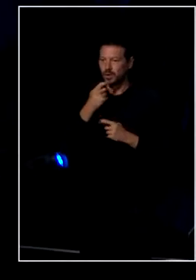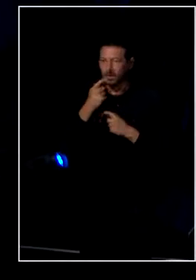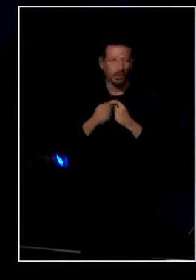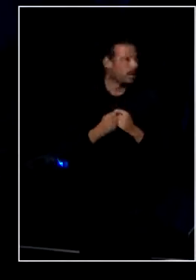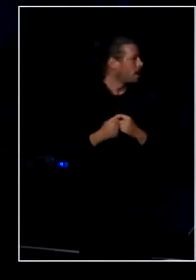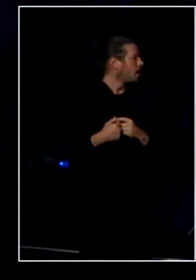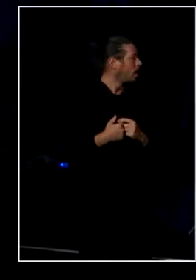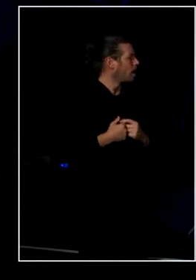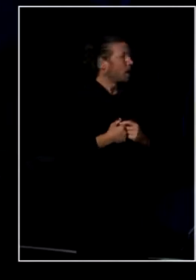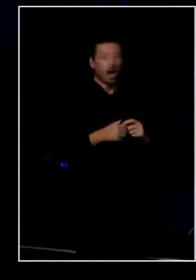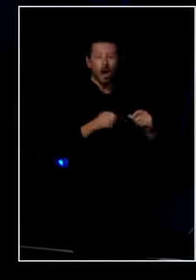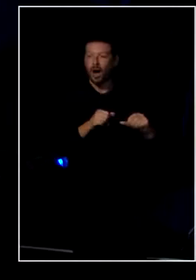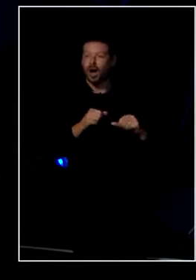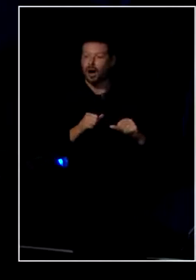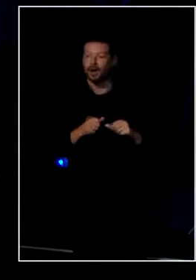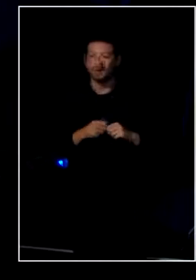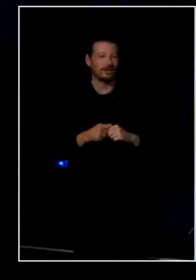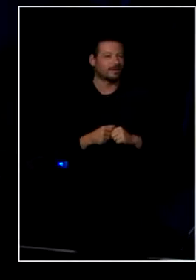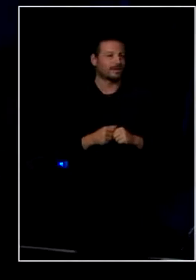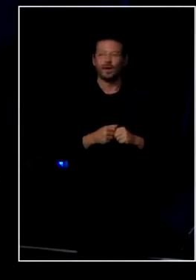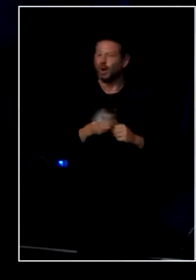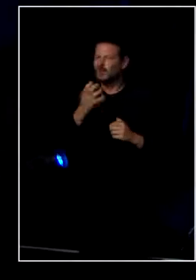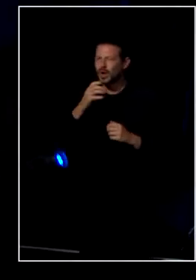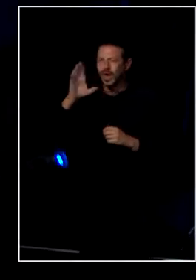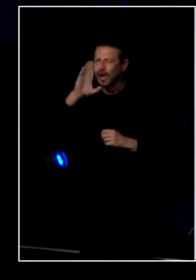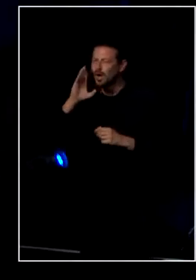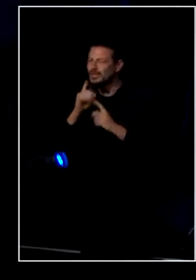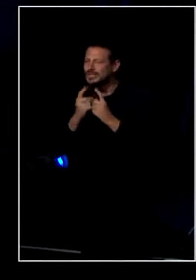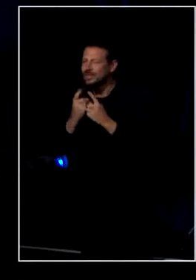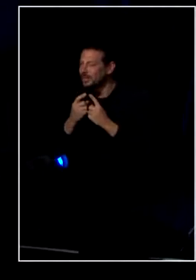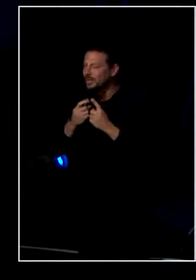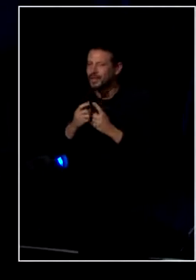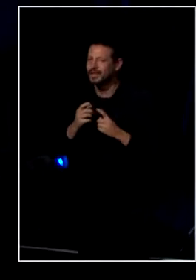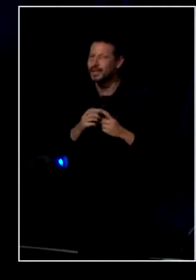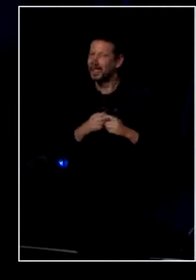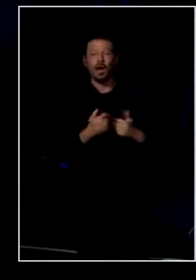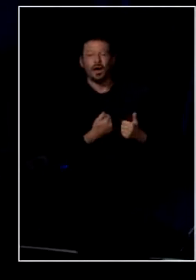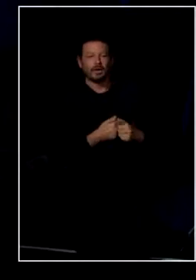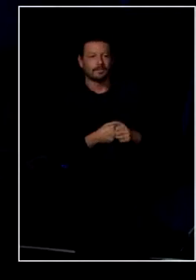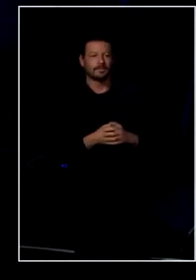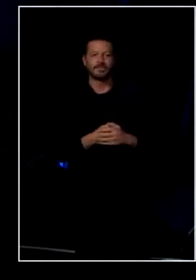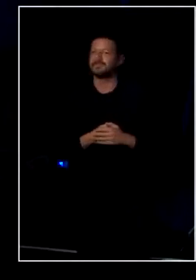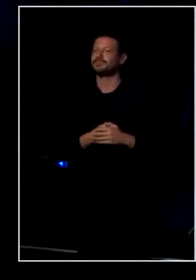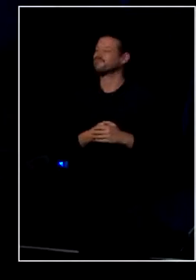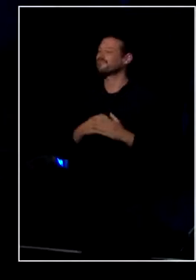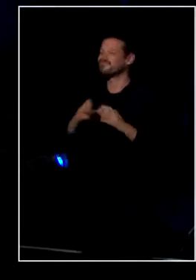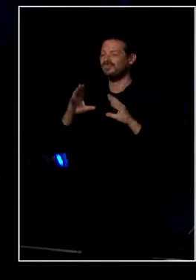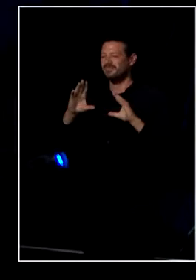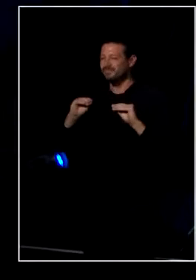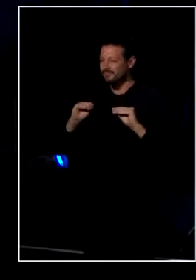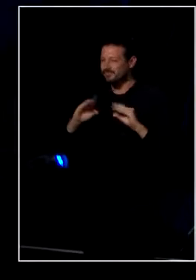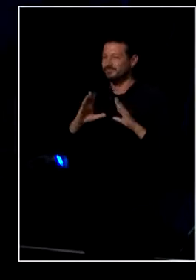I'm here. Yeah. I was hearing something, that's all. And then after that...